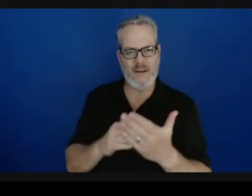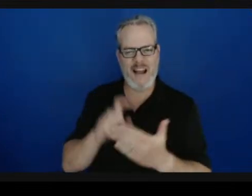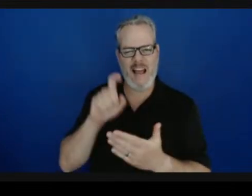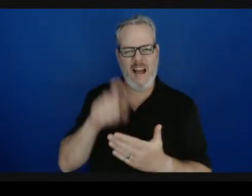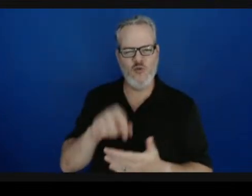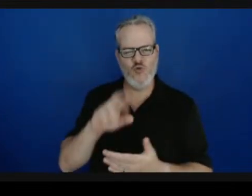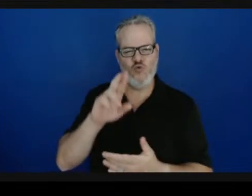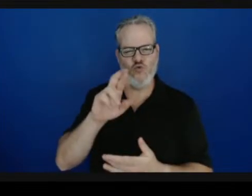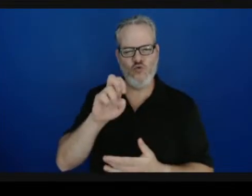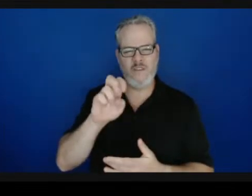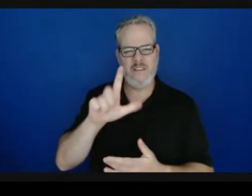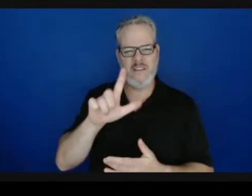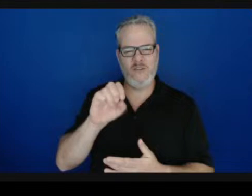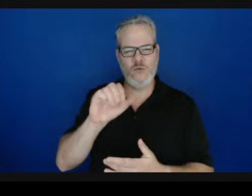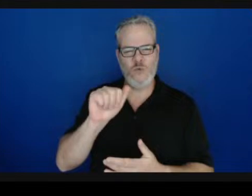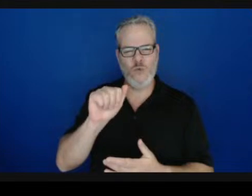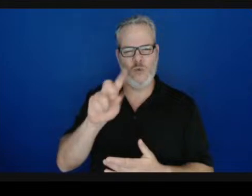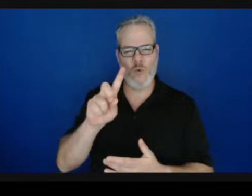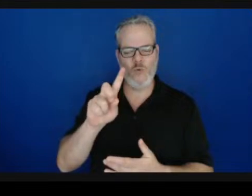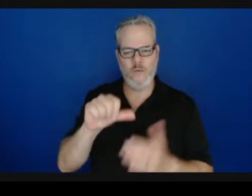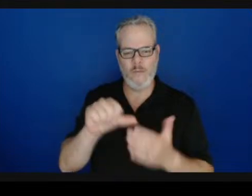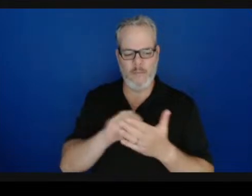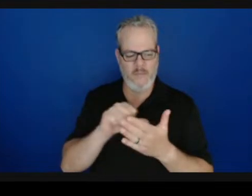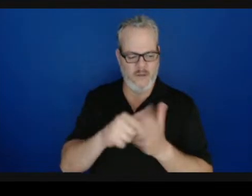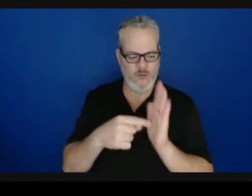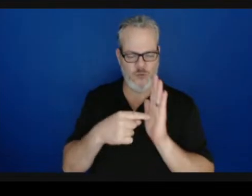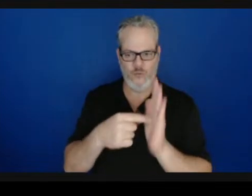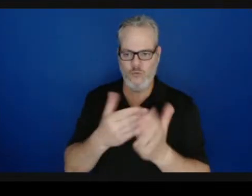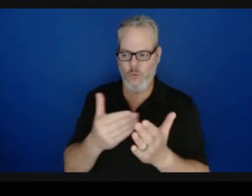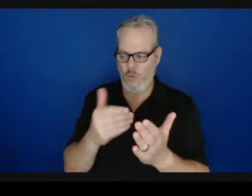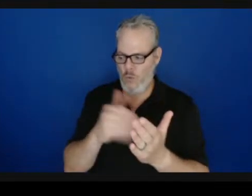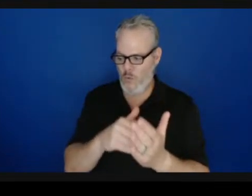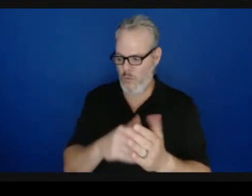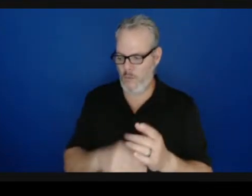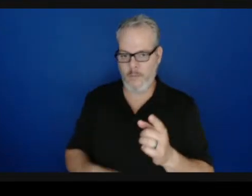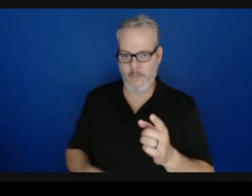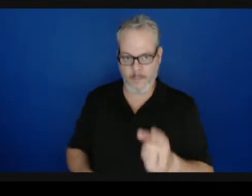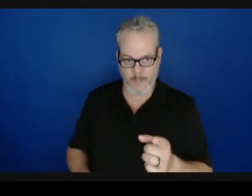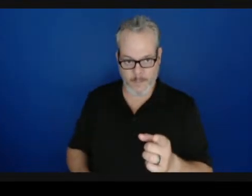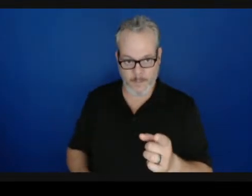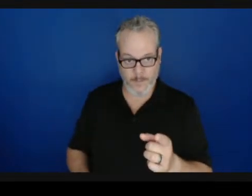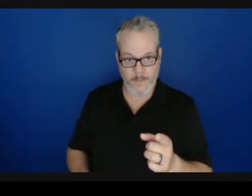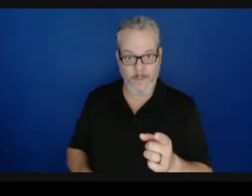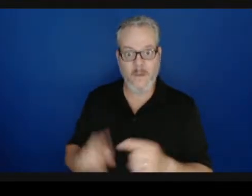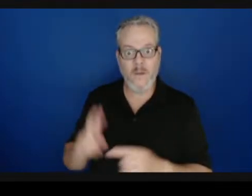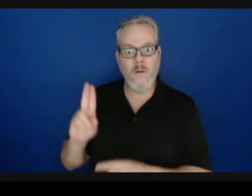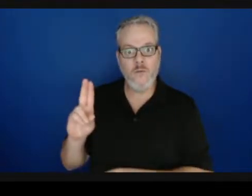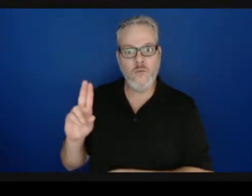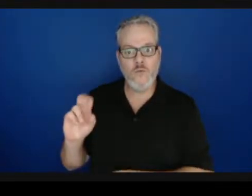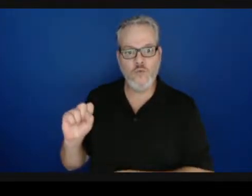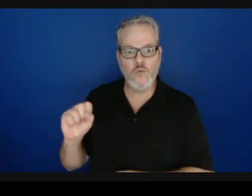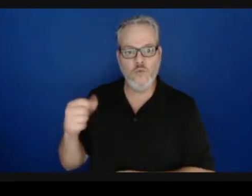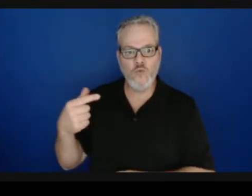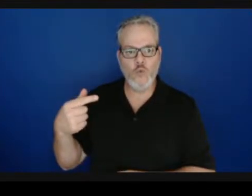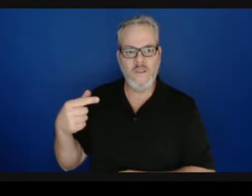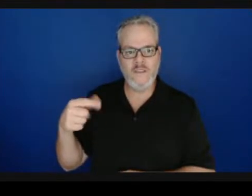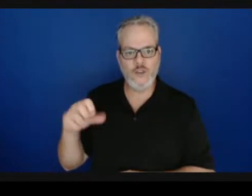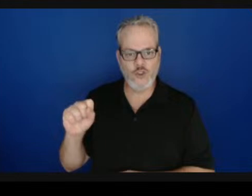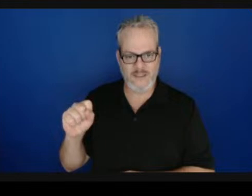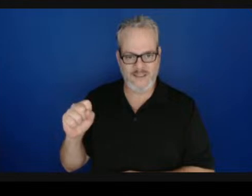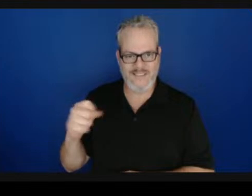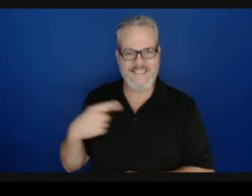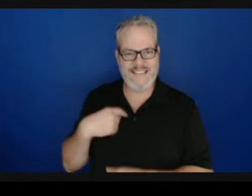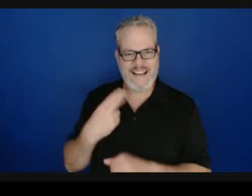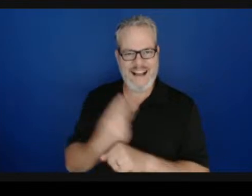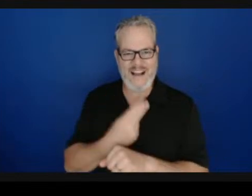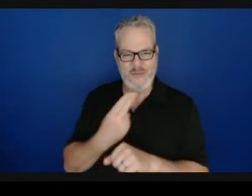going on here. And I'll have to show you guys. This is the USGS Volcano Notice Search. And here's how I use it. You have to